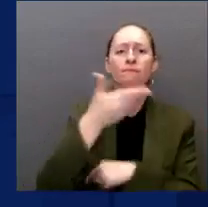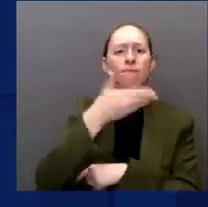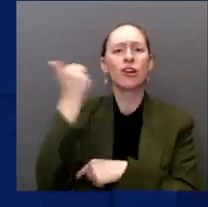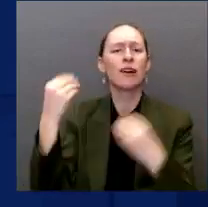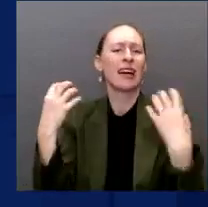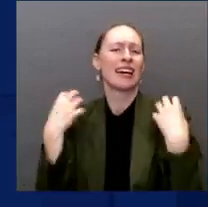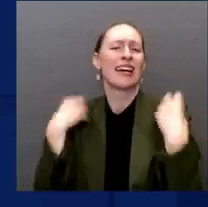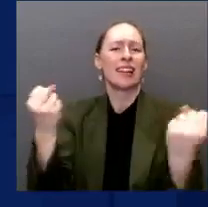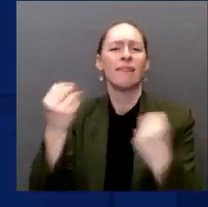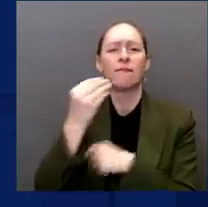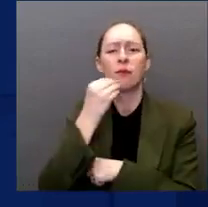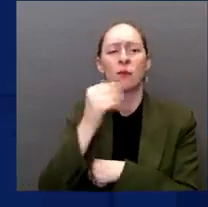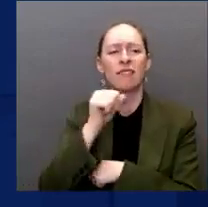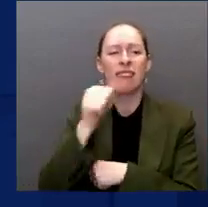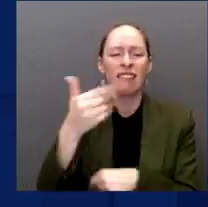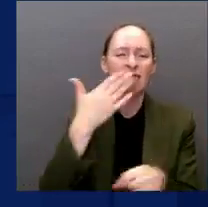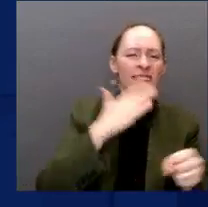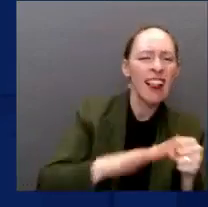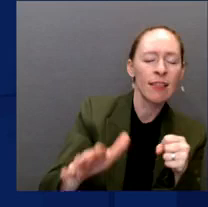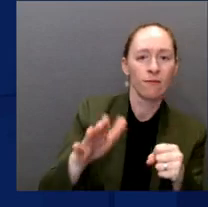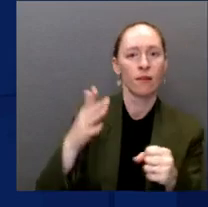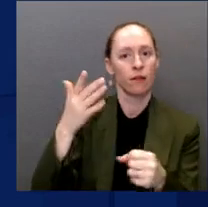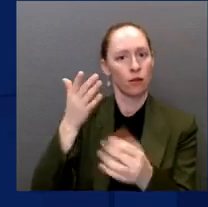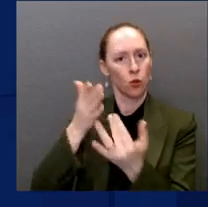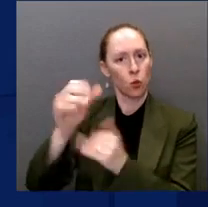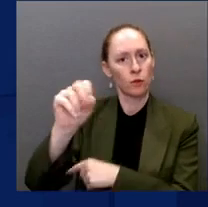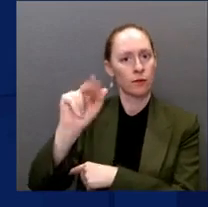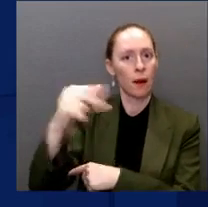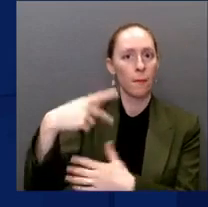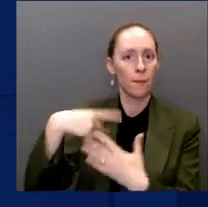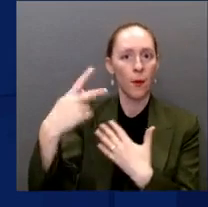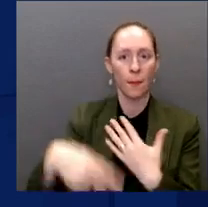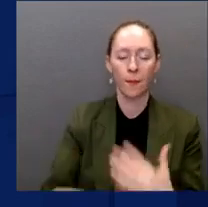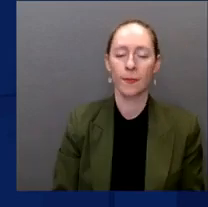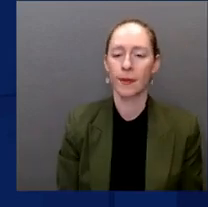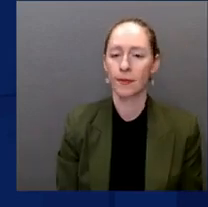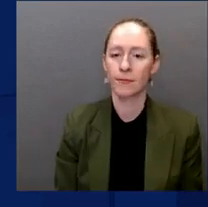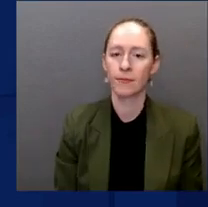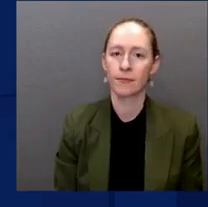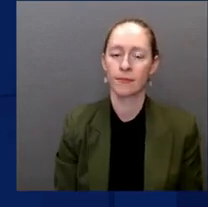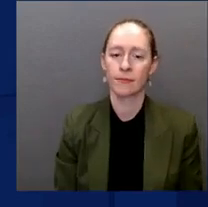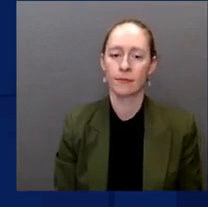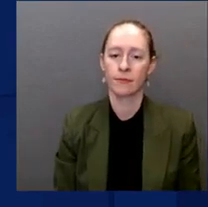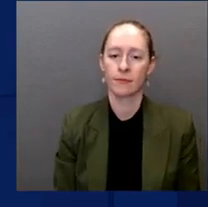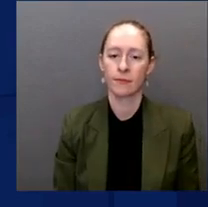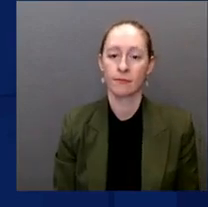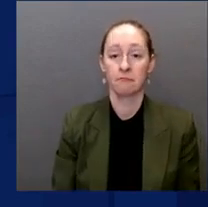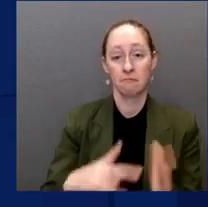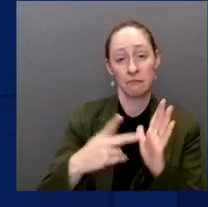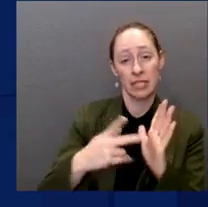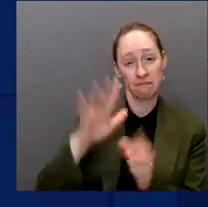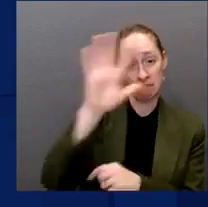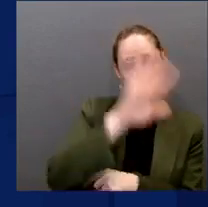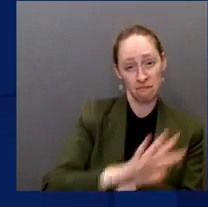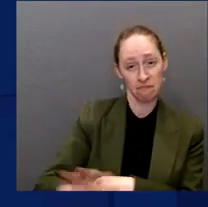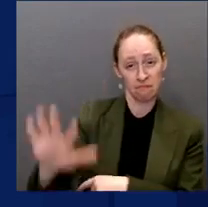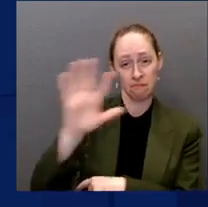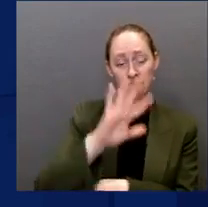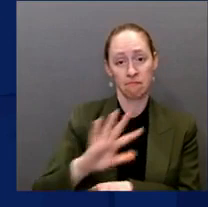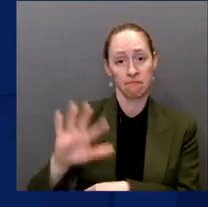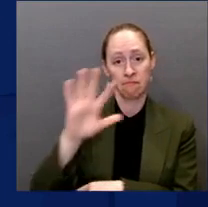In doing so, we lifted 2.3 million people out of poverty, including nearly 1 million of our children. Earlier